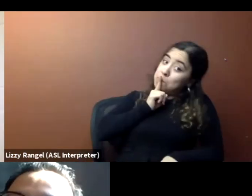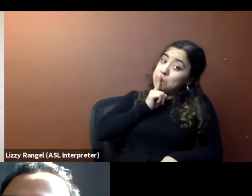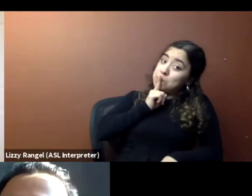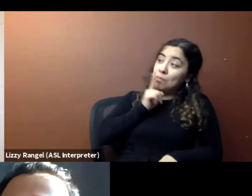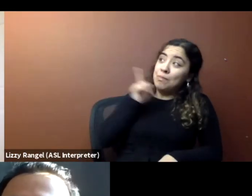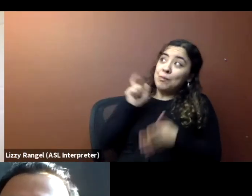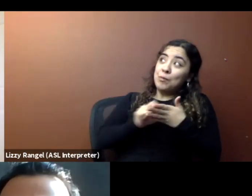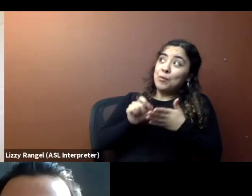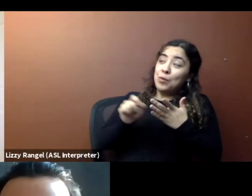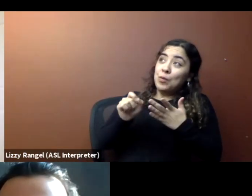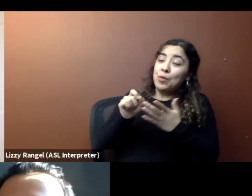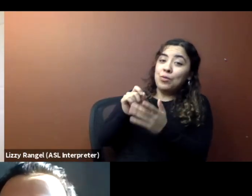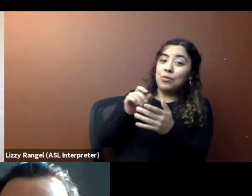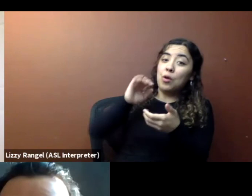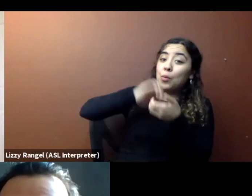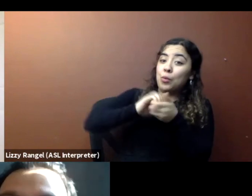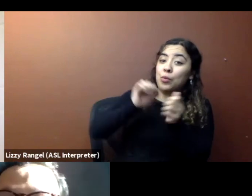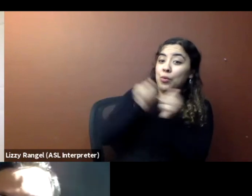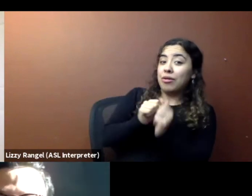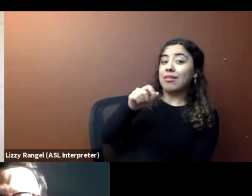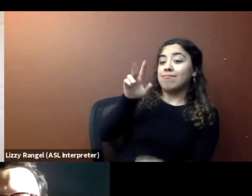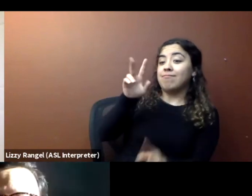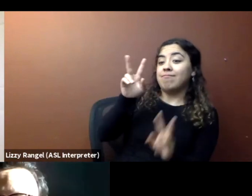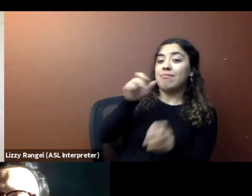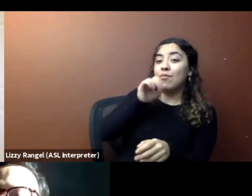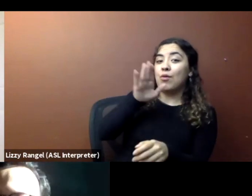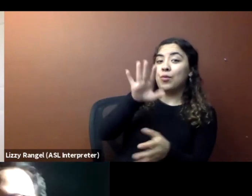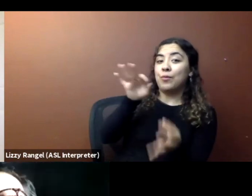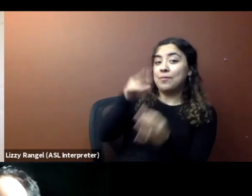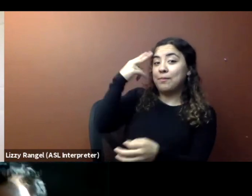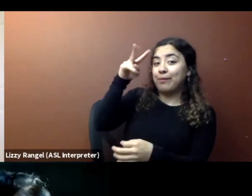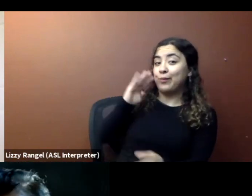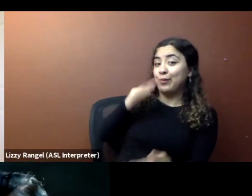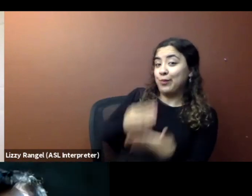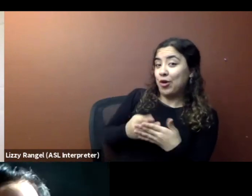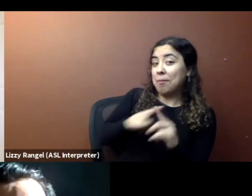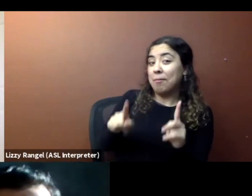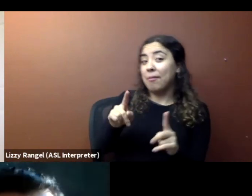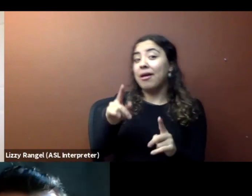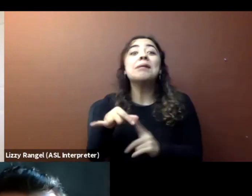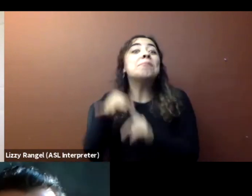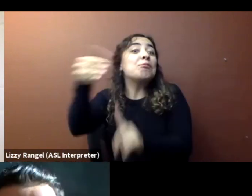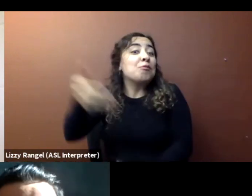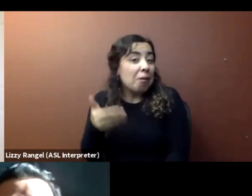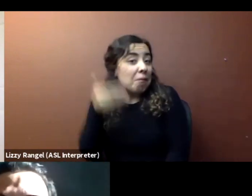So please know that there will be more engagement in that capacity.